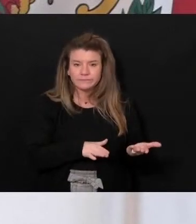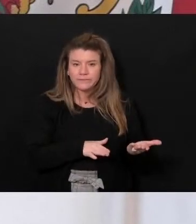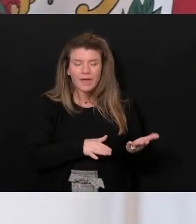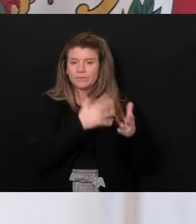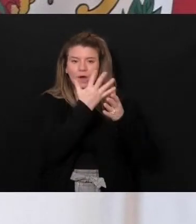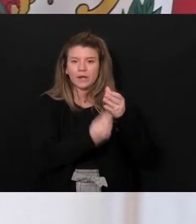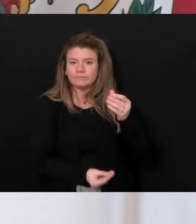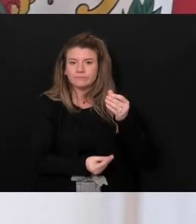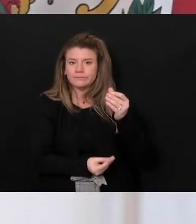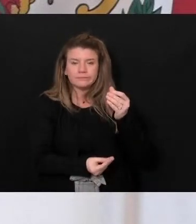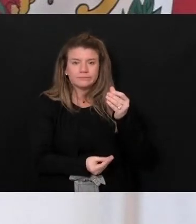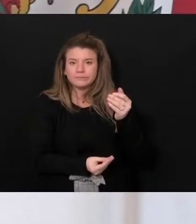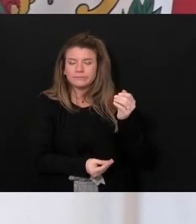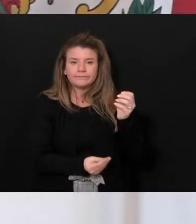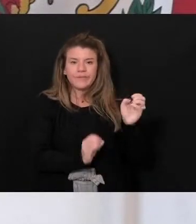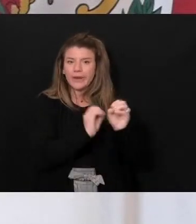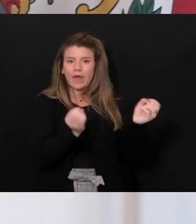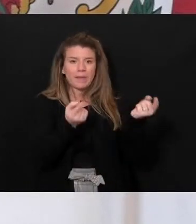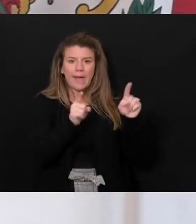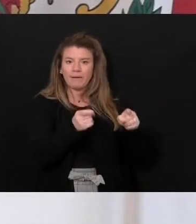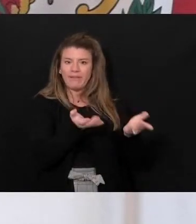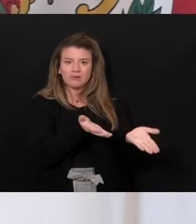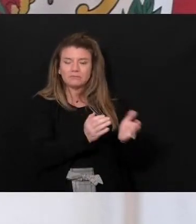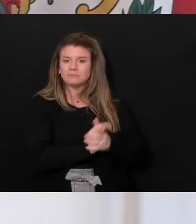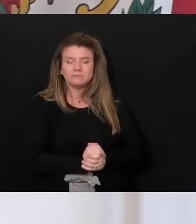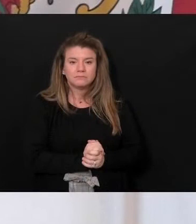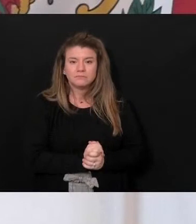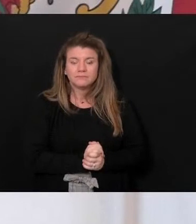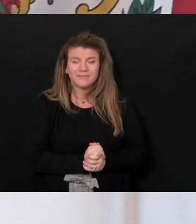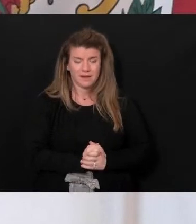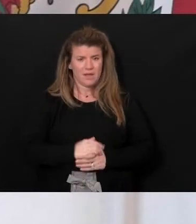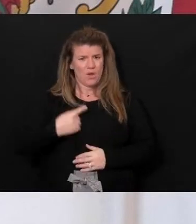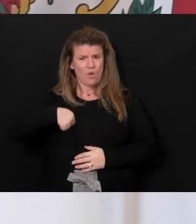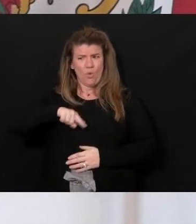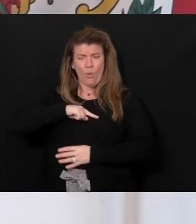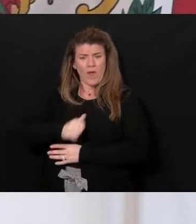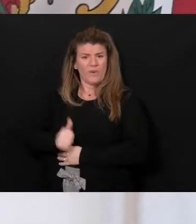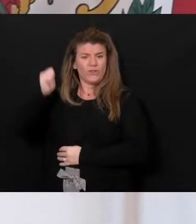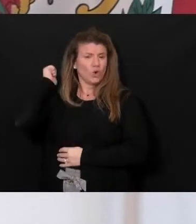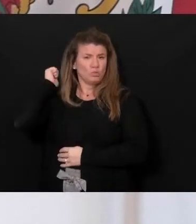is to it. And we refused in the